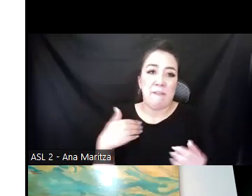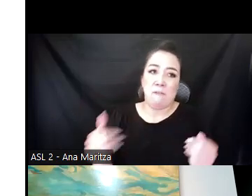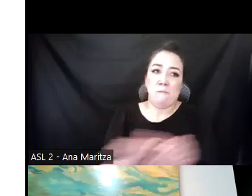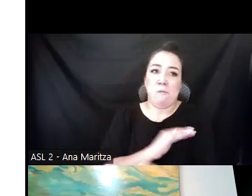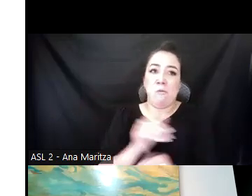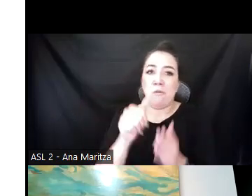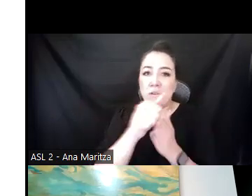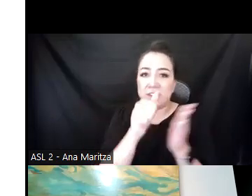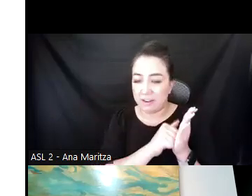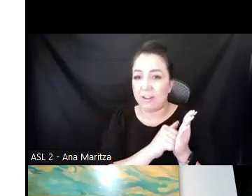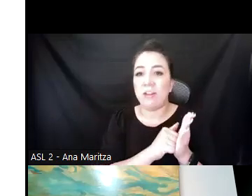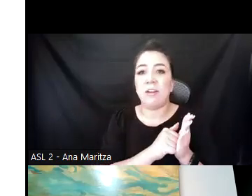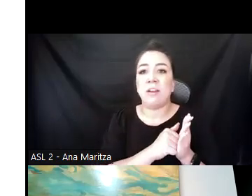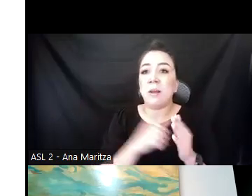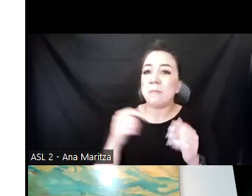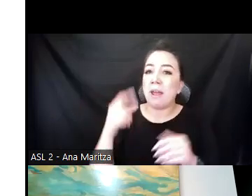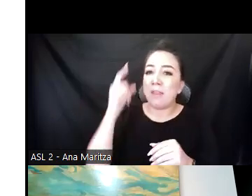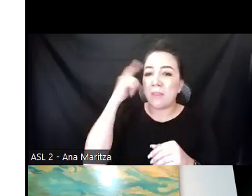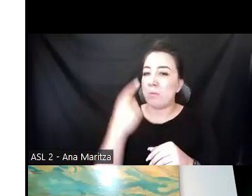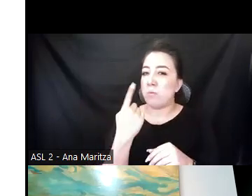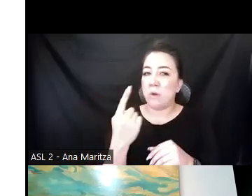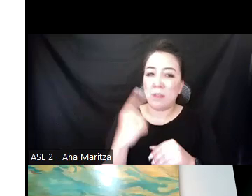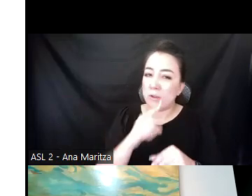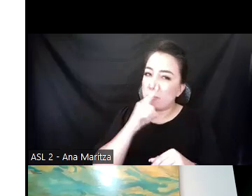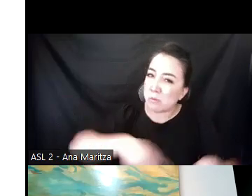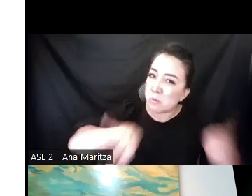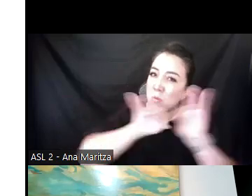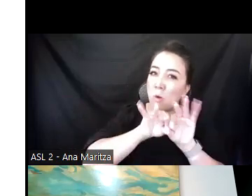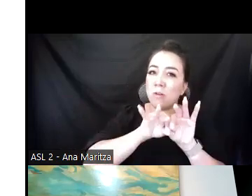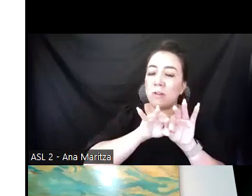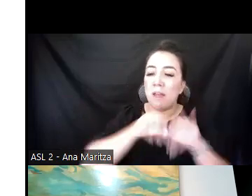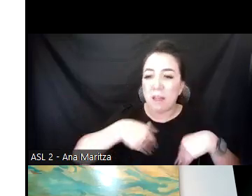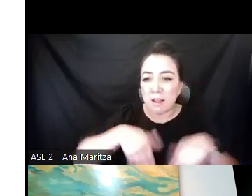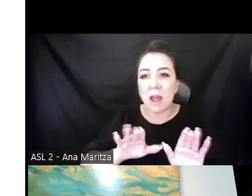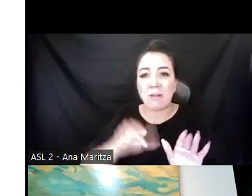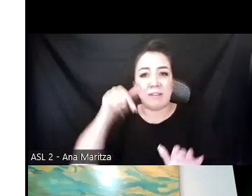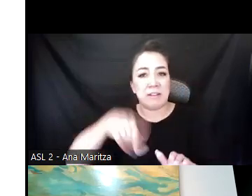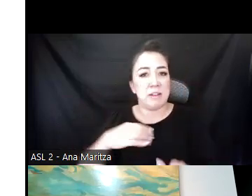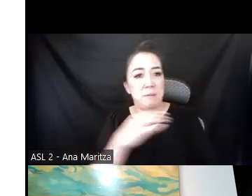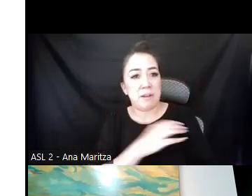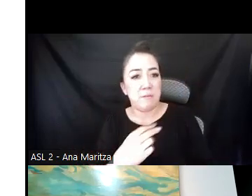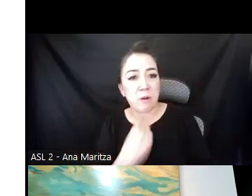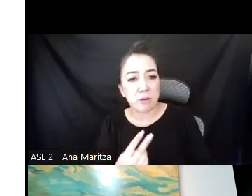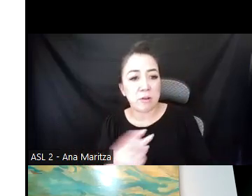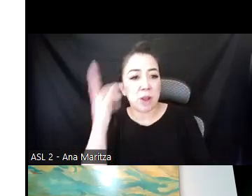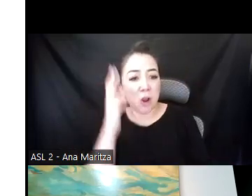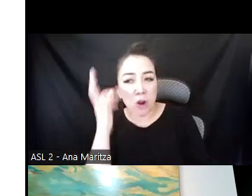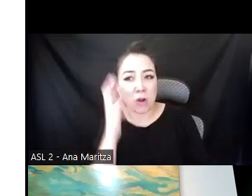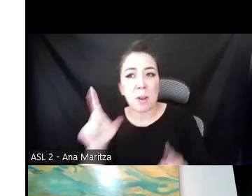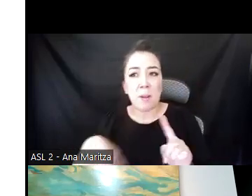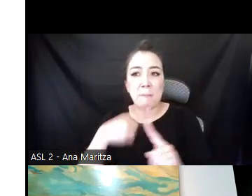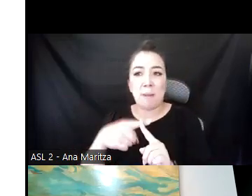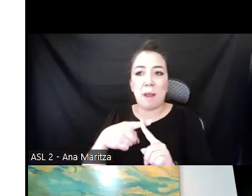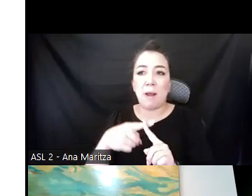agenda, but I think one that is really important and allows this committee's voice to be heard about